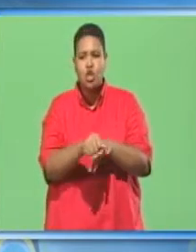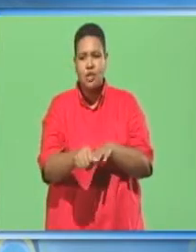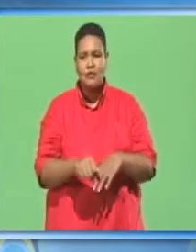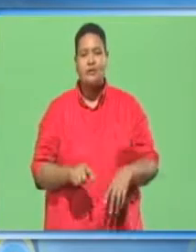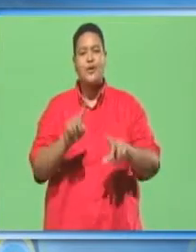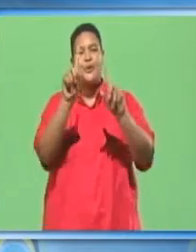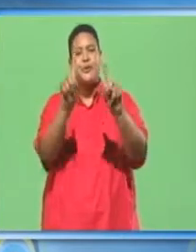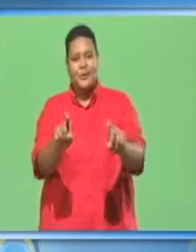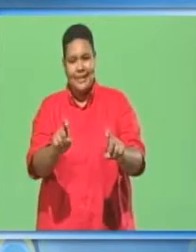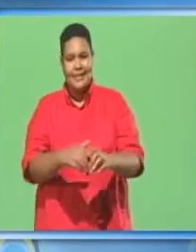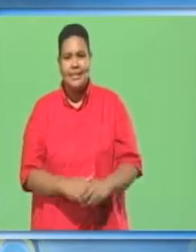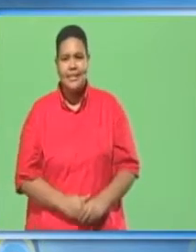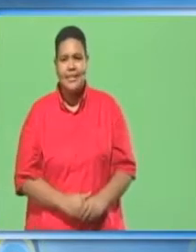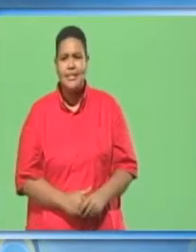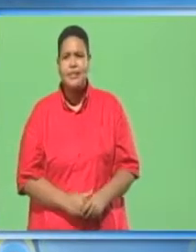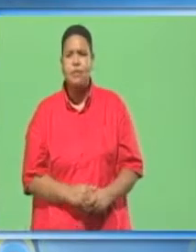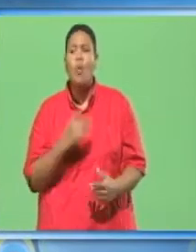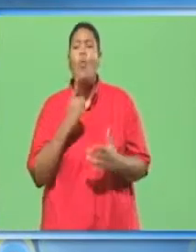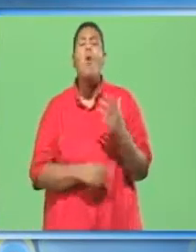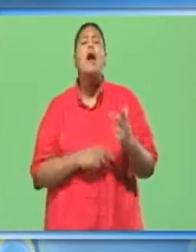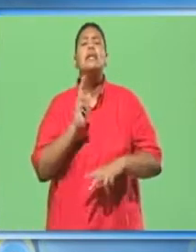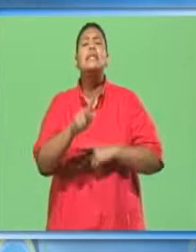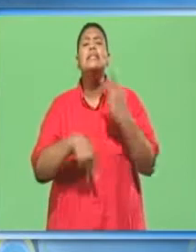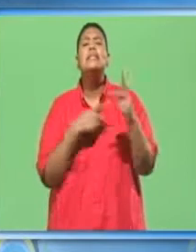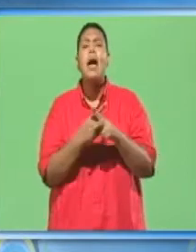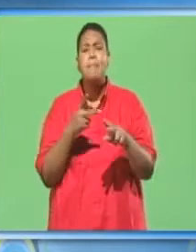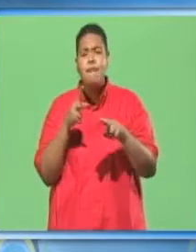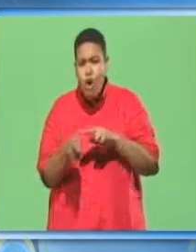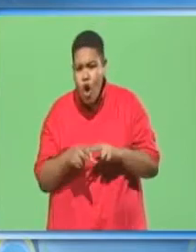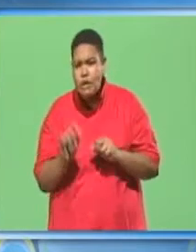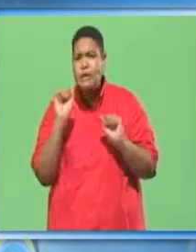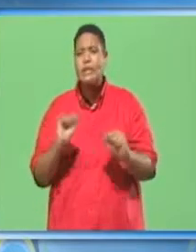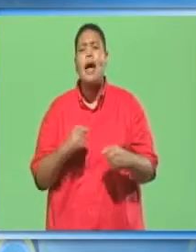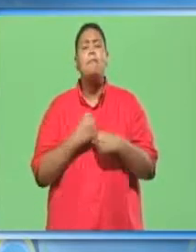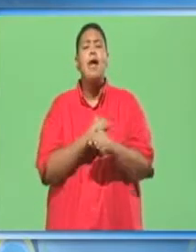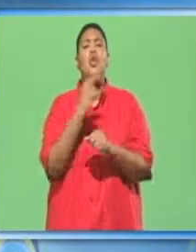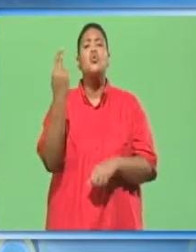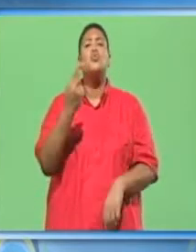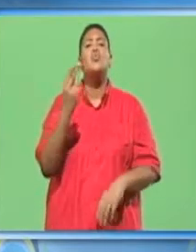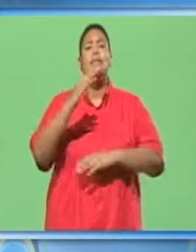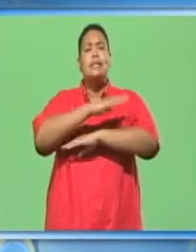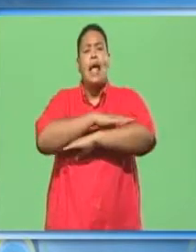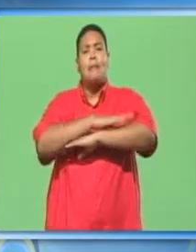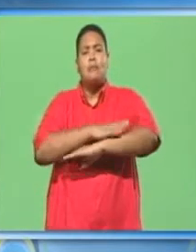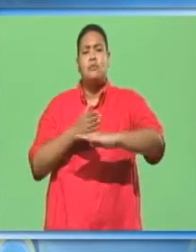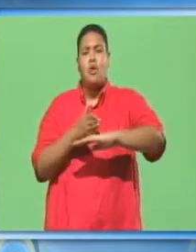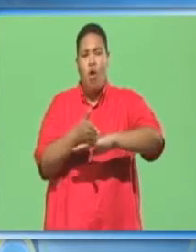Quiz. What are the main types of cuts which can be made using table saw?